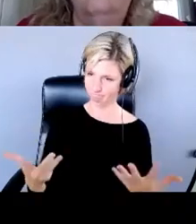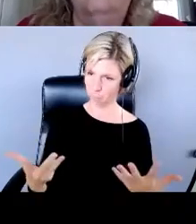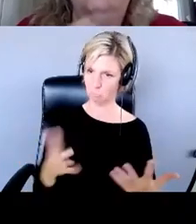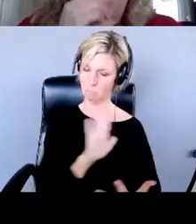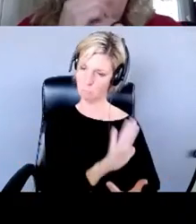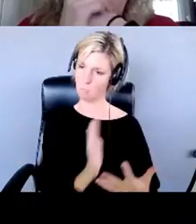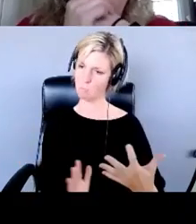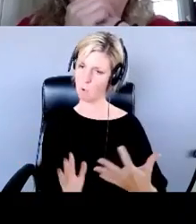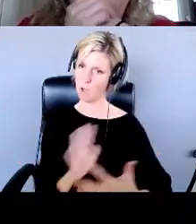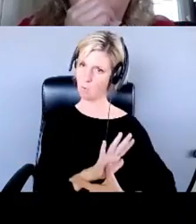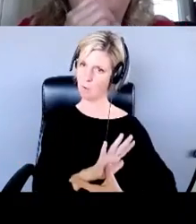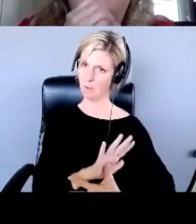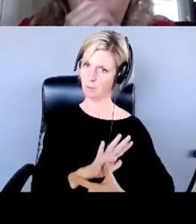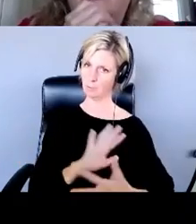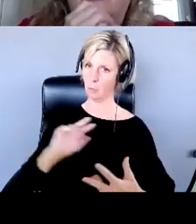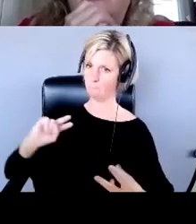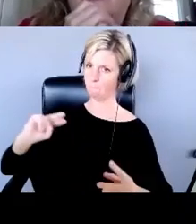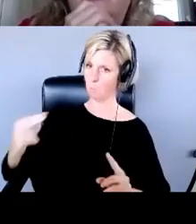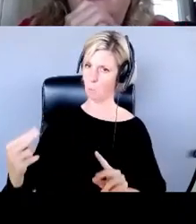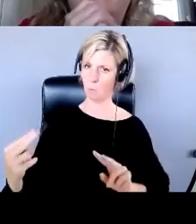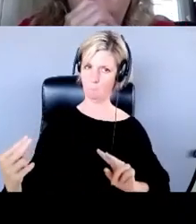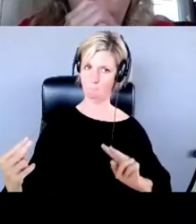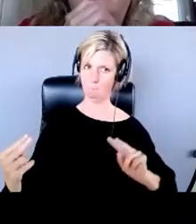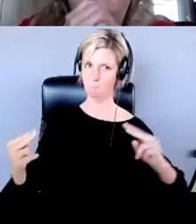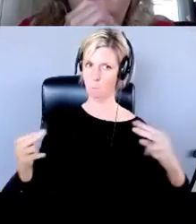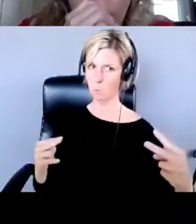the mediator has to be very, very